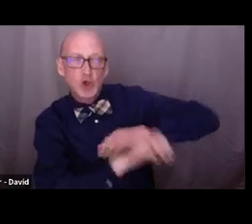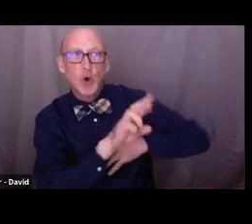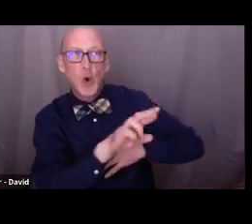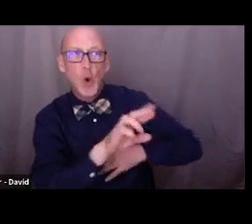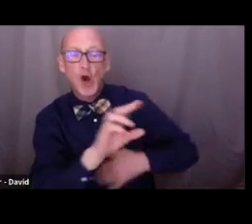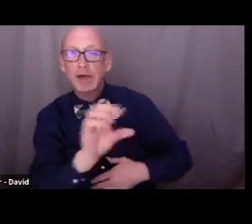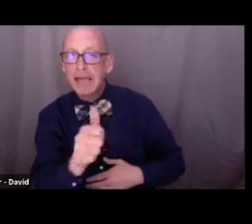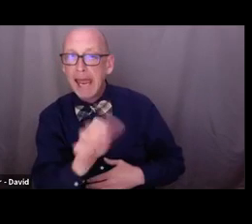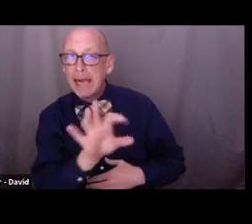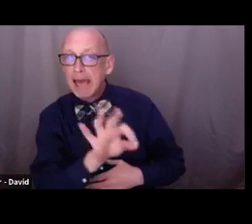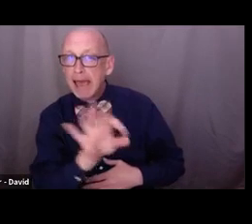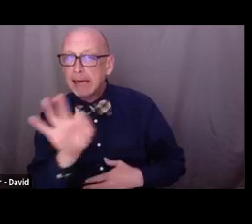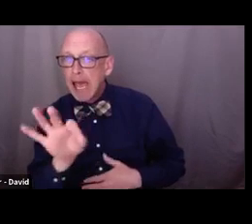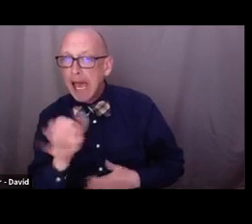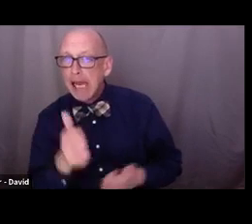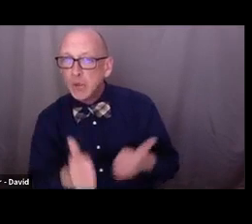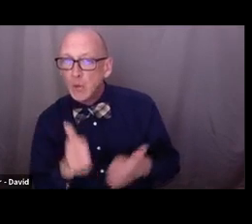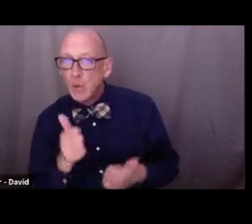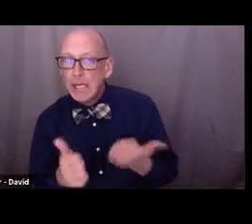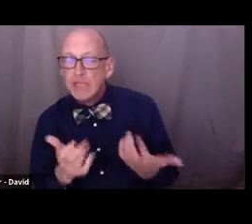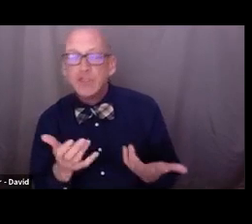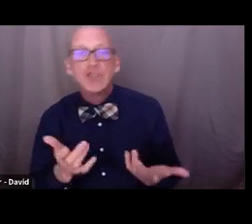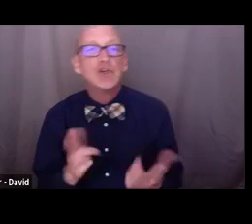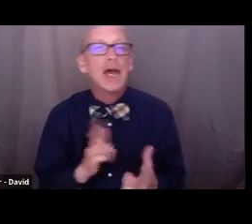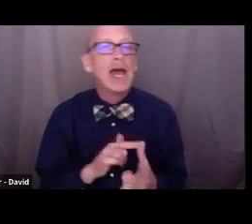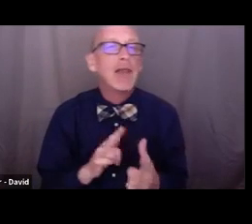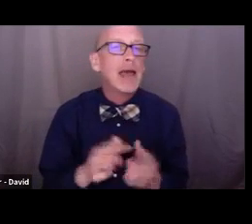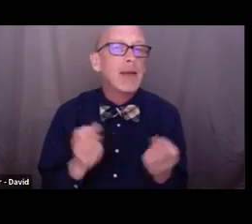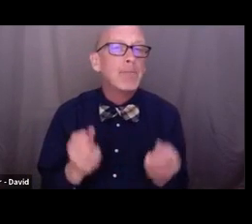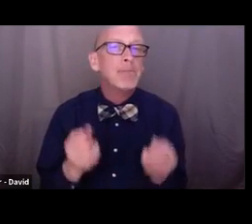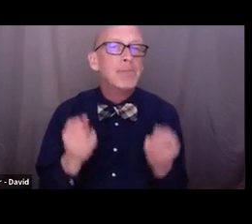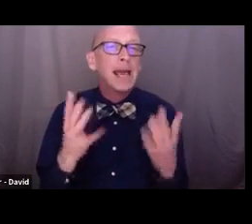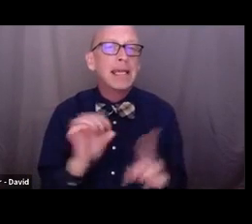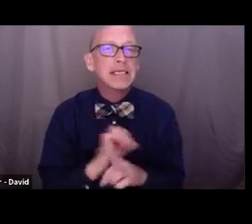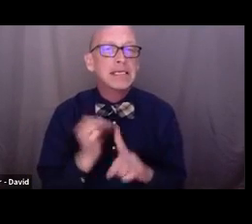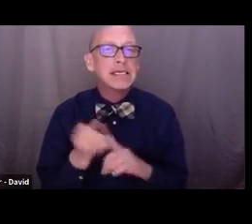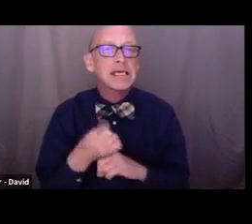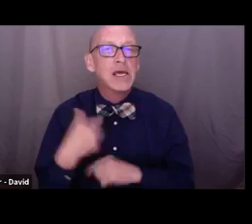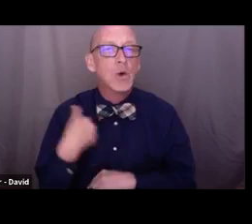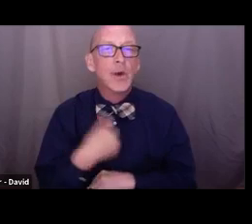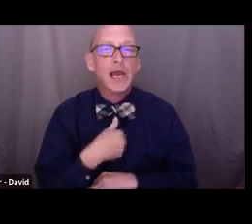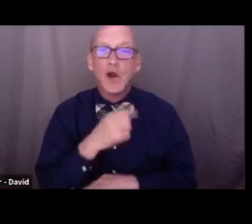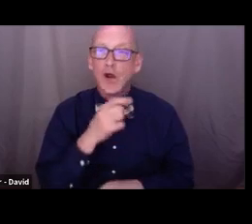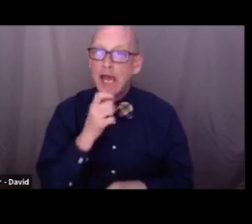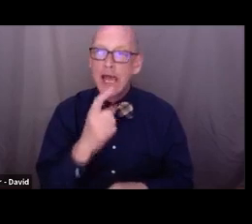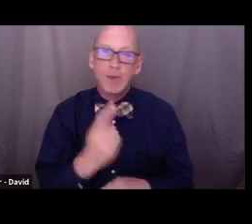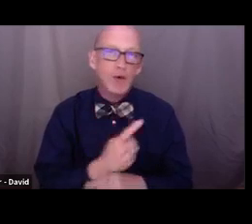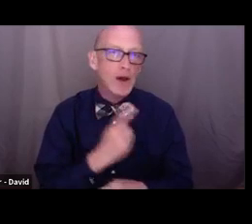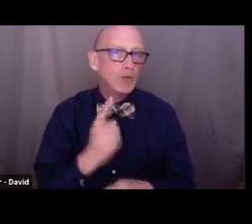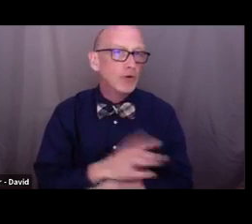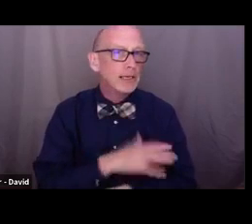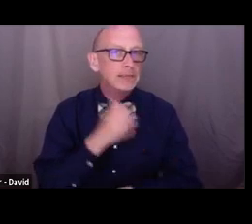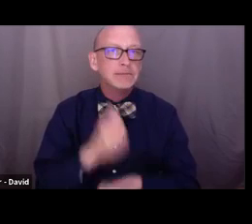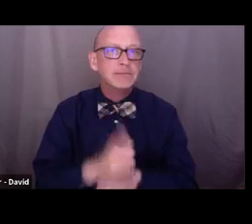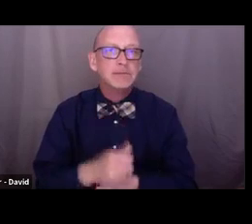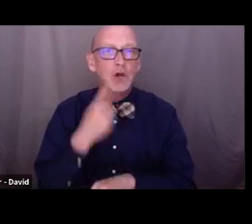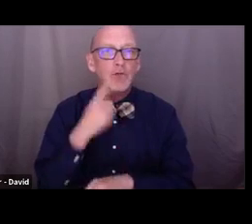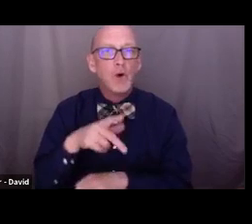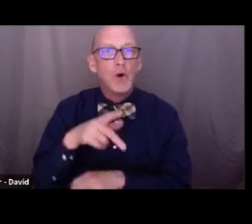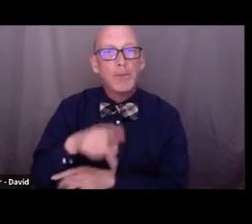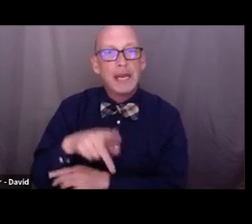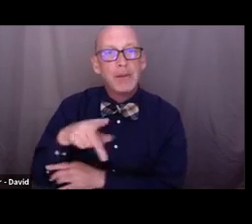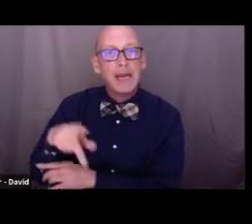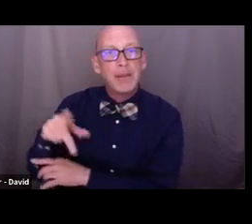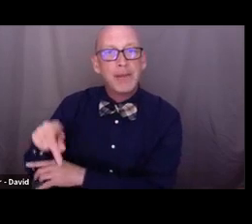But in too many instances, we're not properly set up to be able to go get PPP funding, to be able to